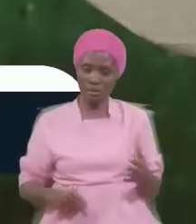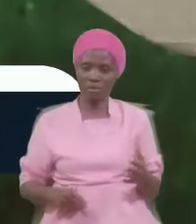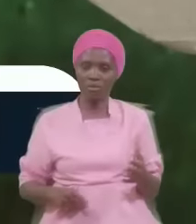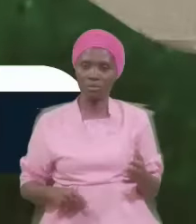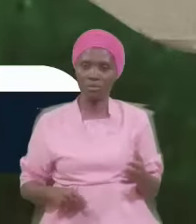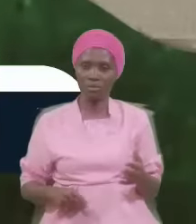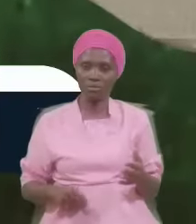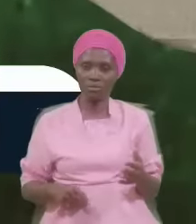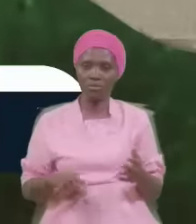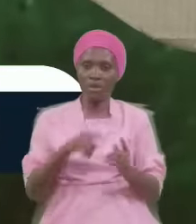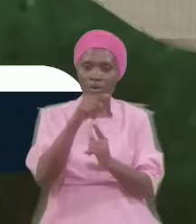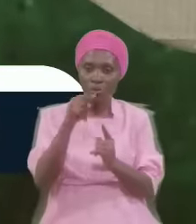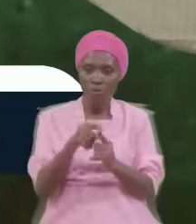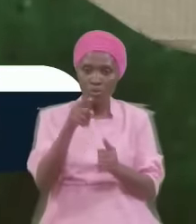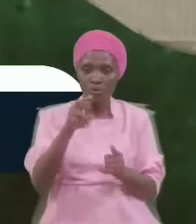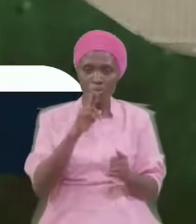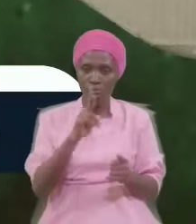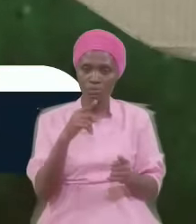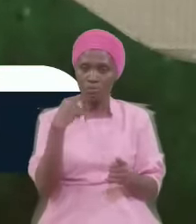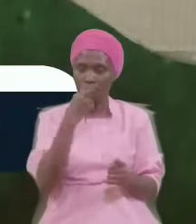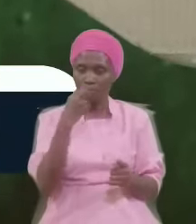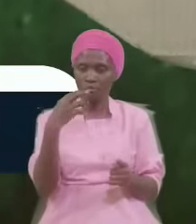you're speaking of the